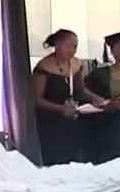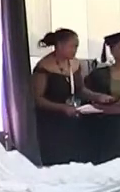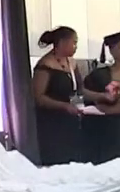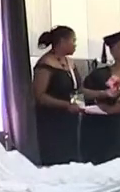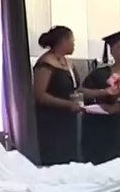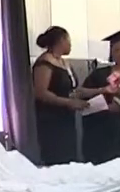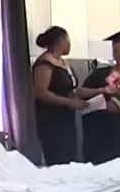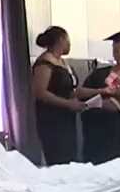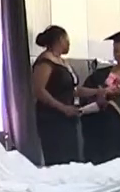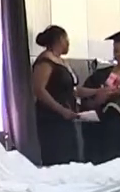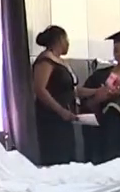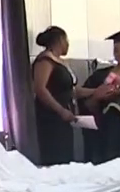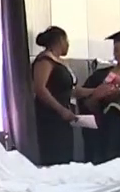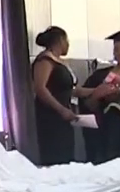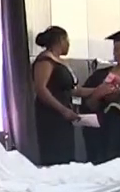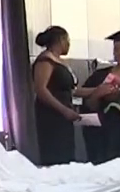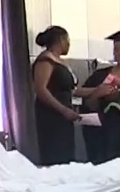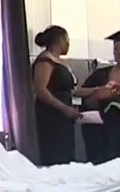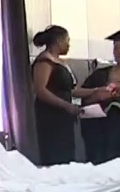okay.